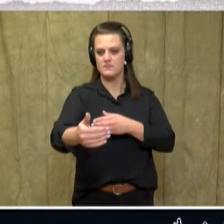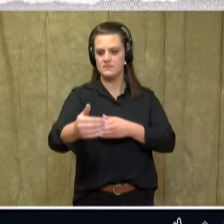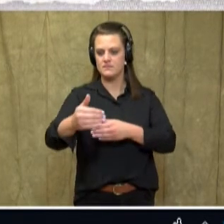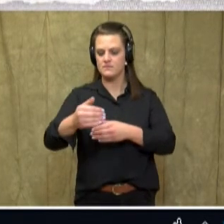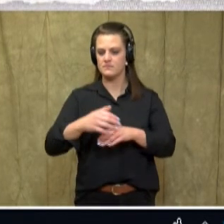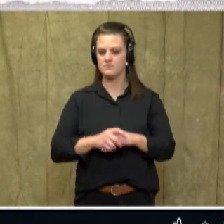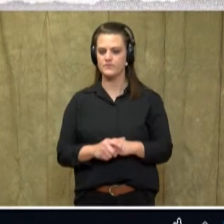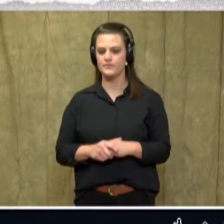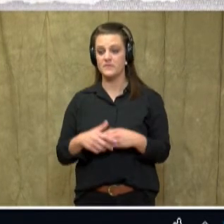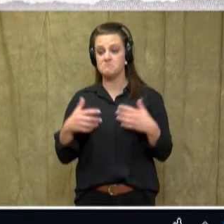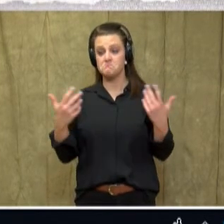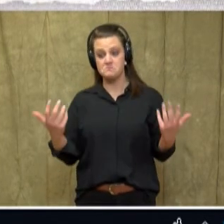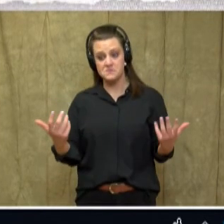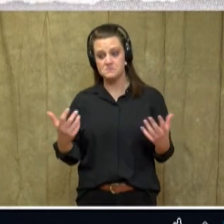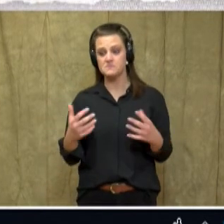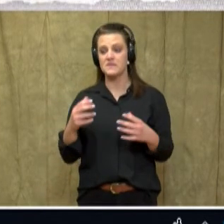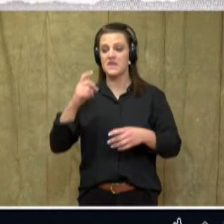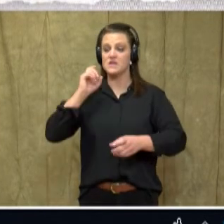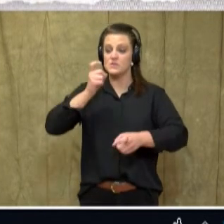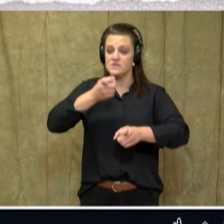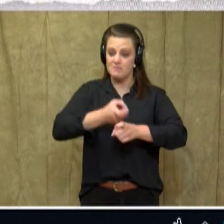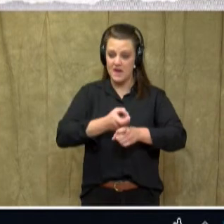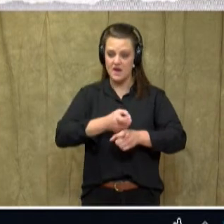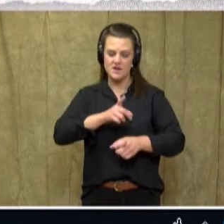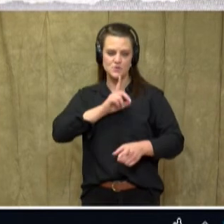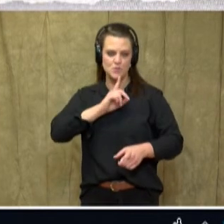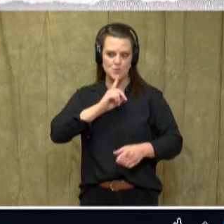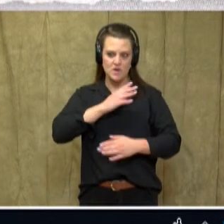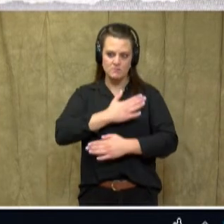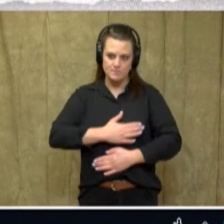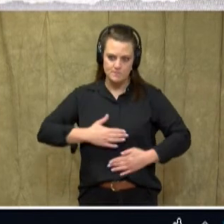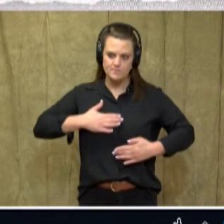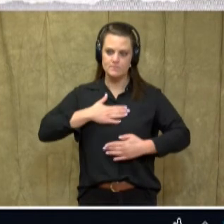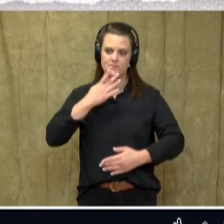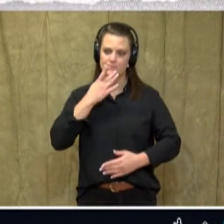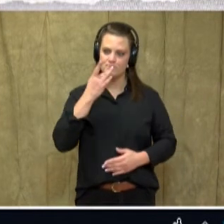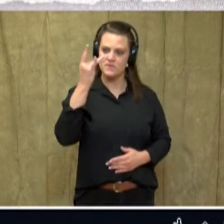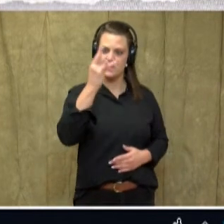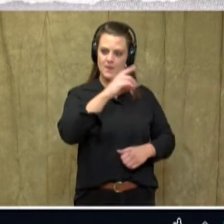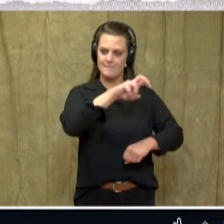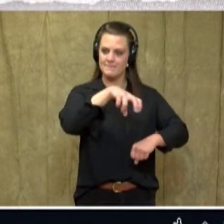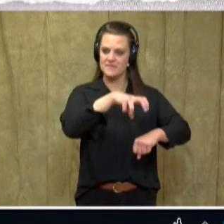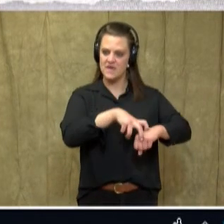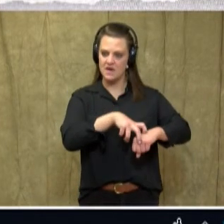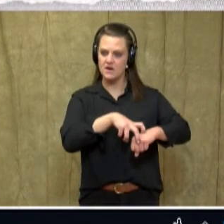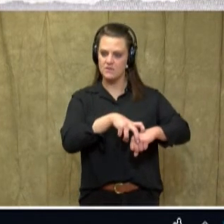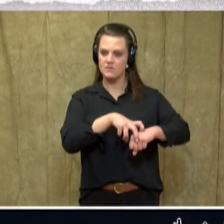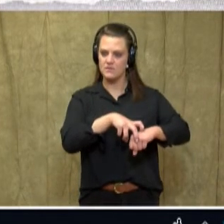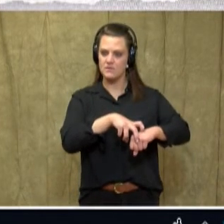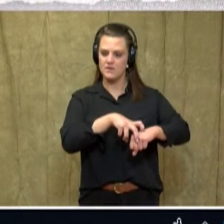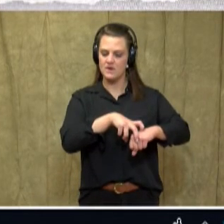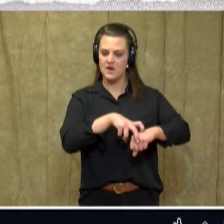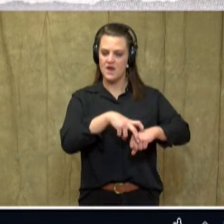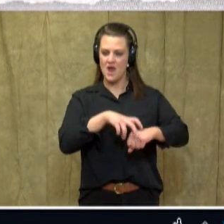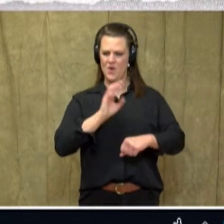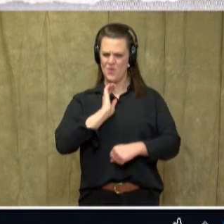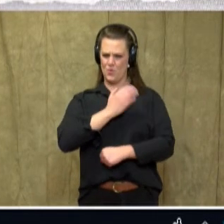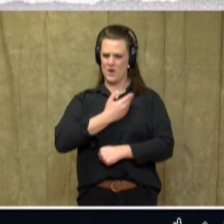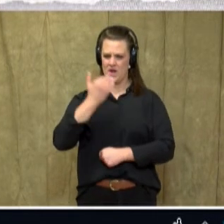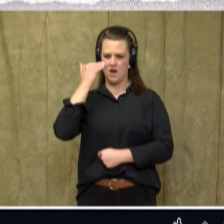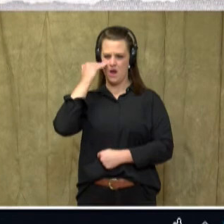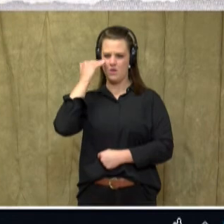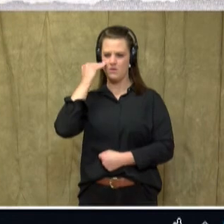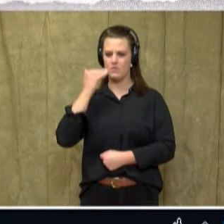So undoubtedly, the Spanish must have really liked the potato the way it tasted, and we know